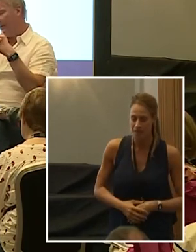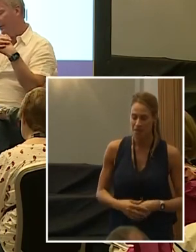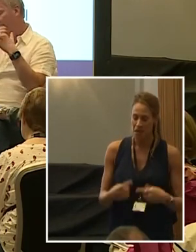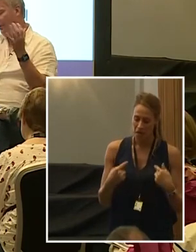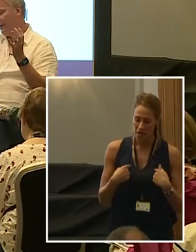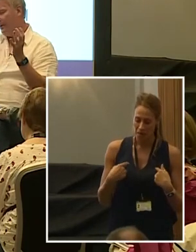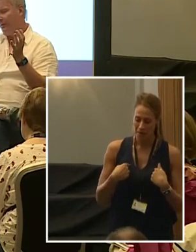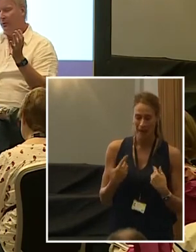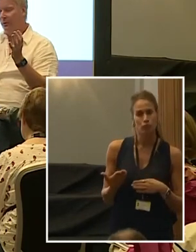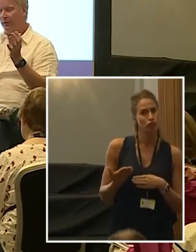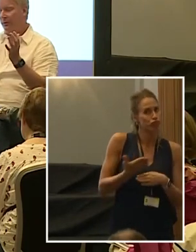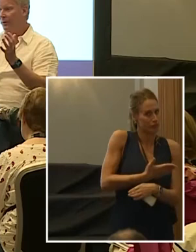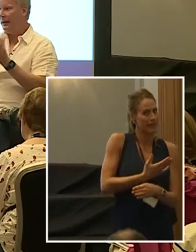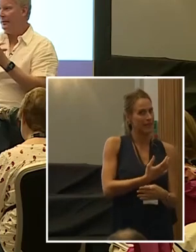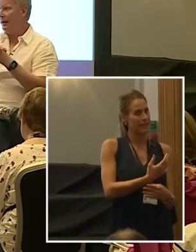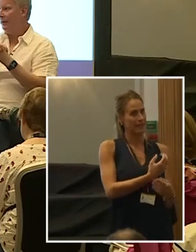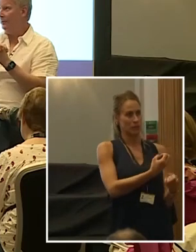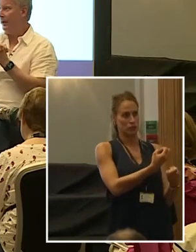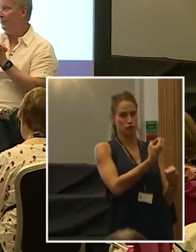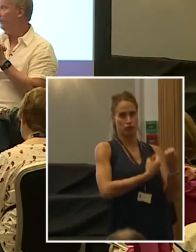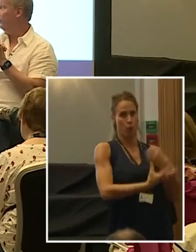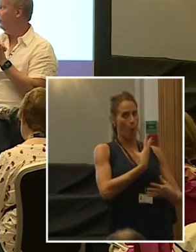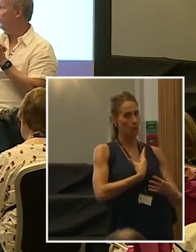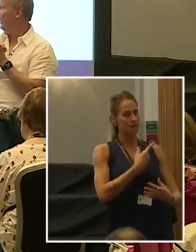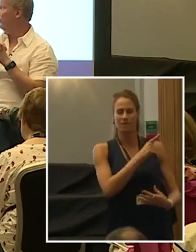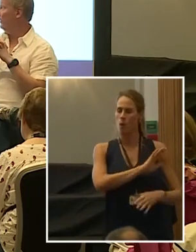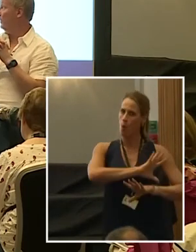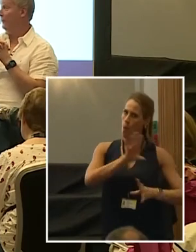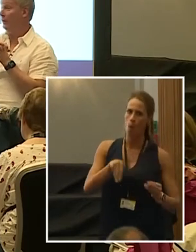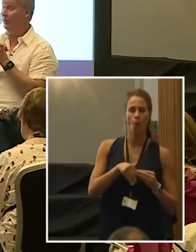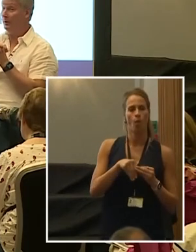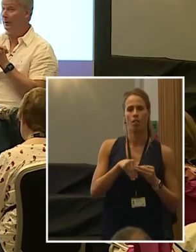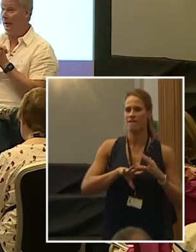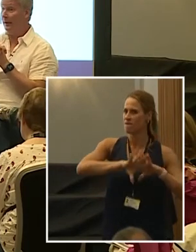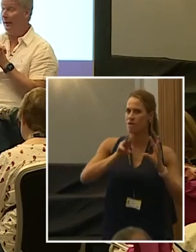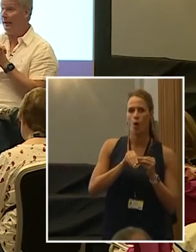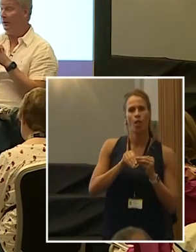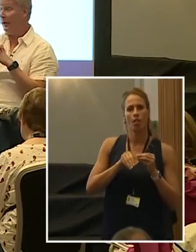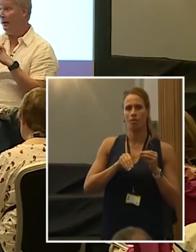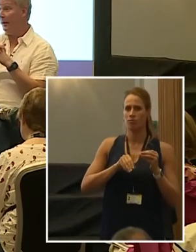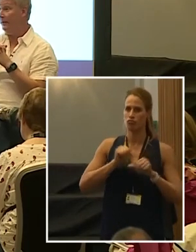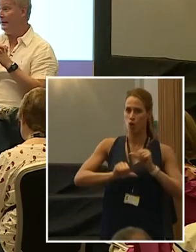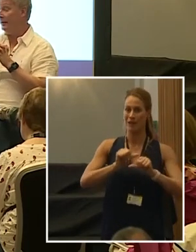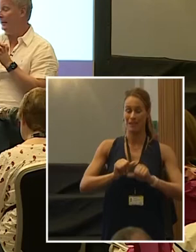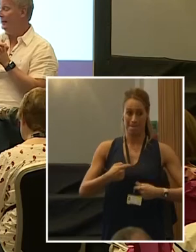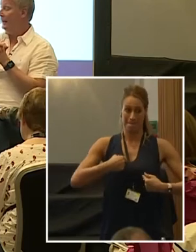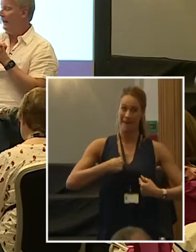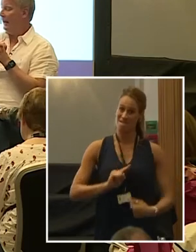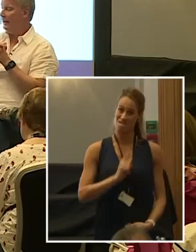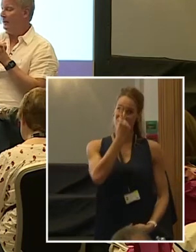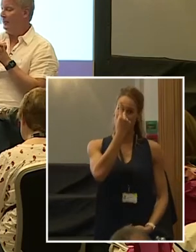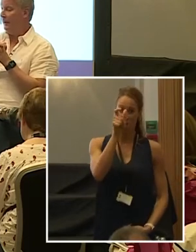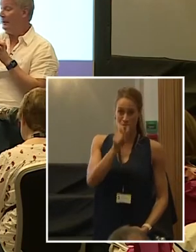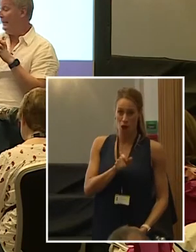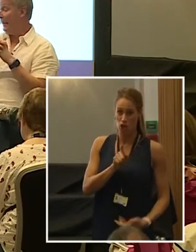I'd been pre-warned about all of the process. I was because I was going to be the first person in the UK to have this study.